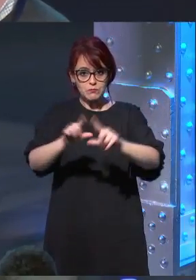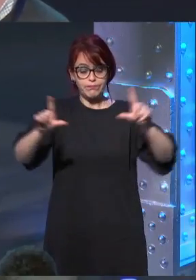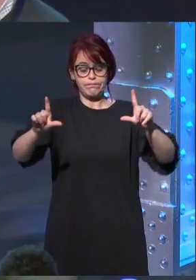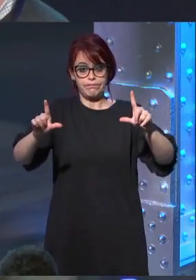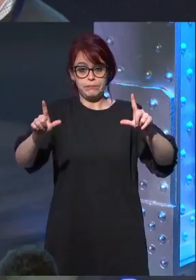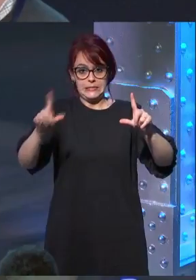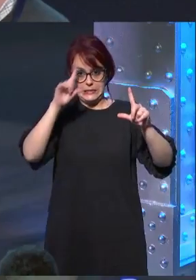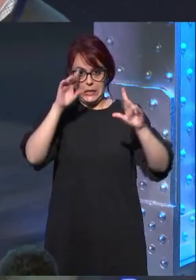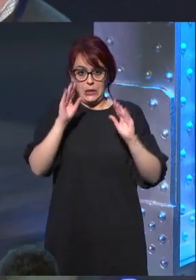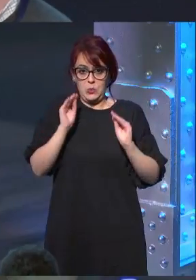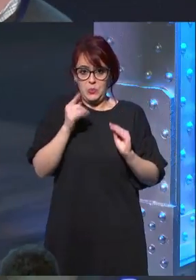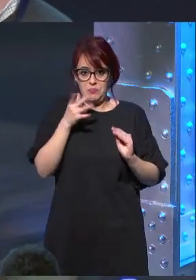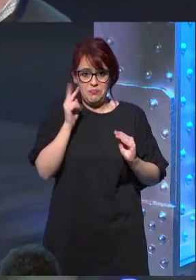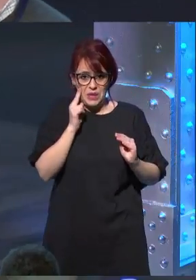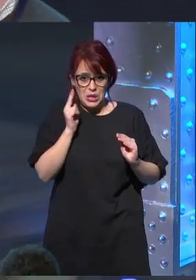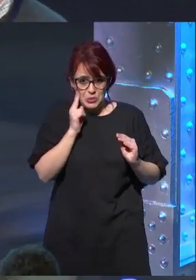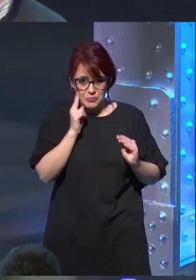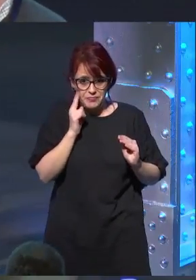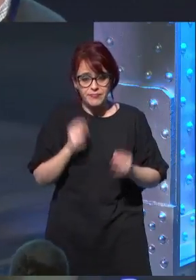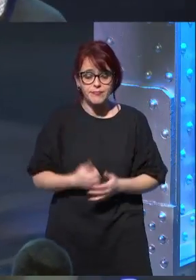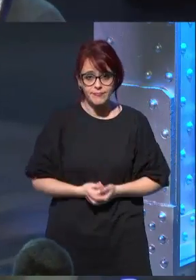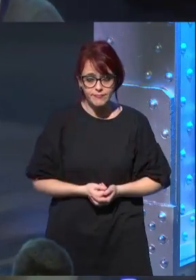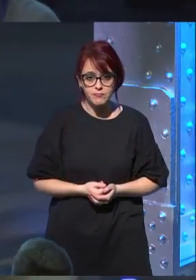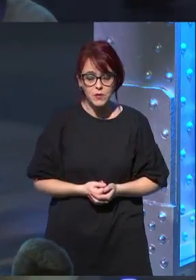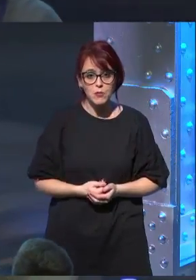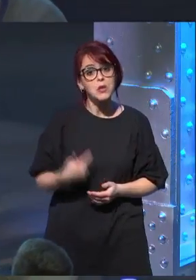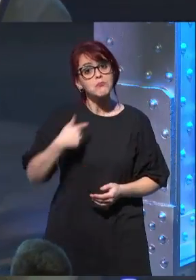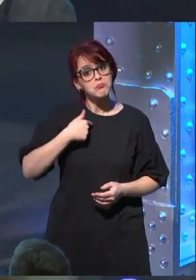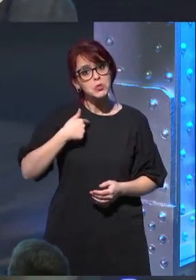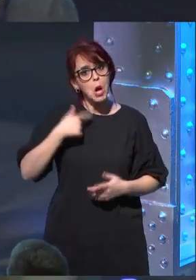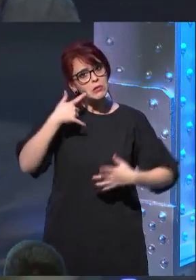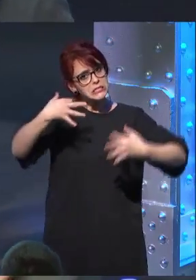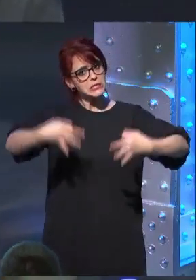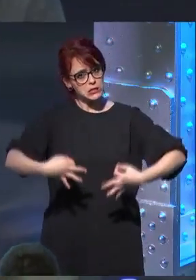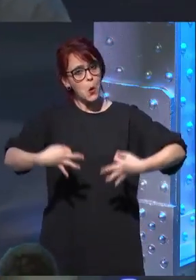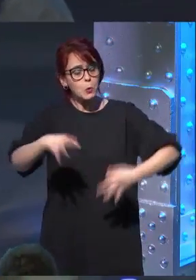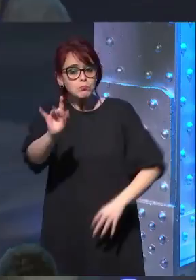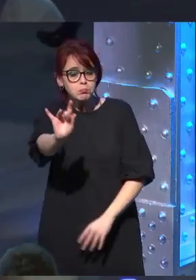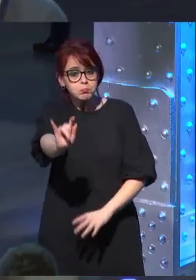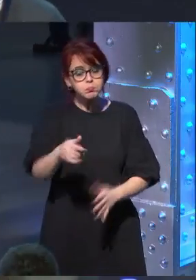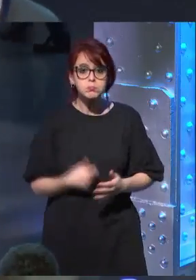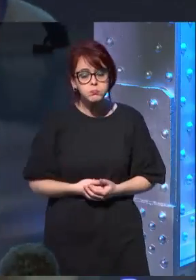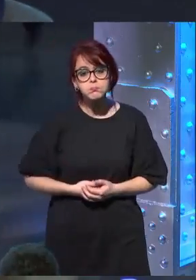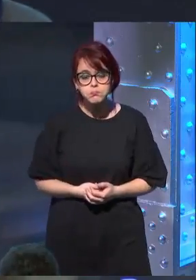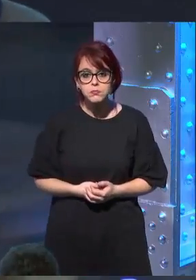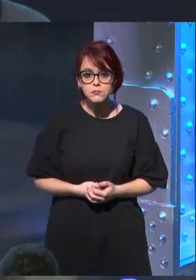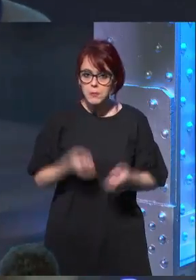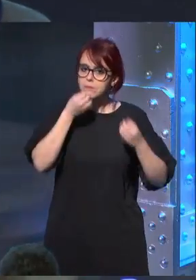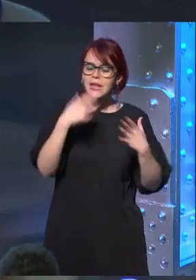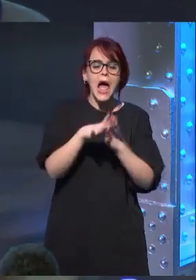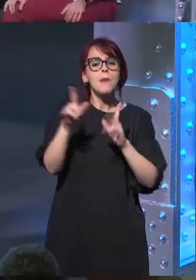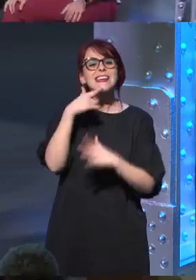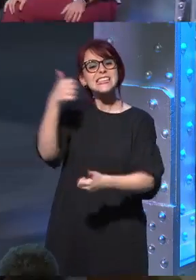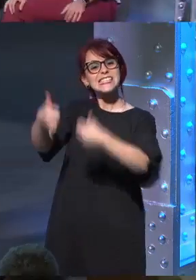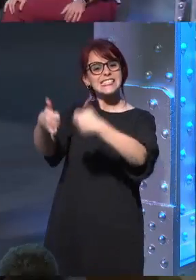alert or something like that, but this doesn't happen, so, well, I always feel